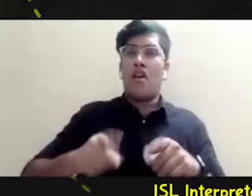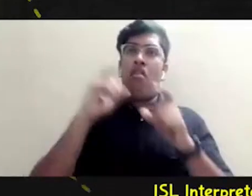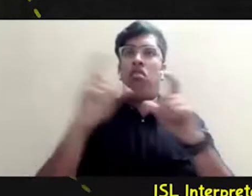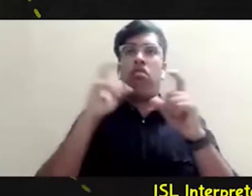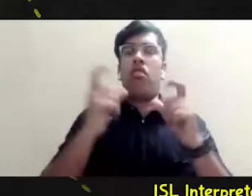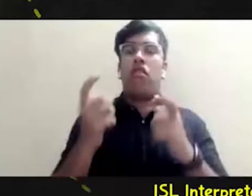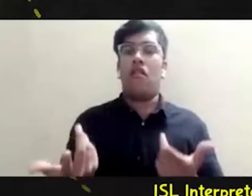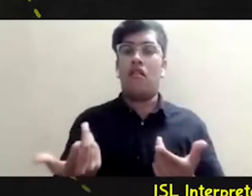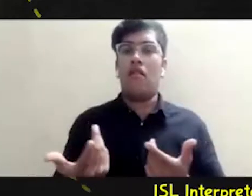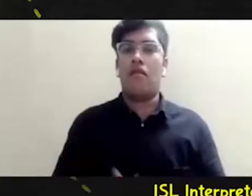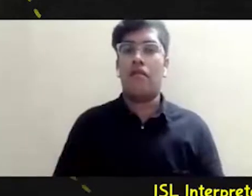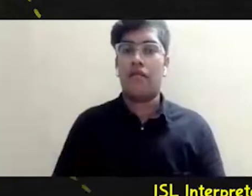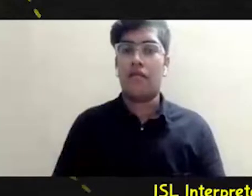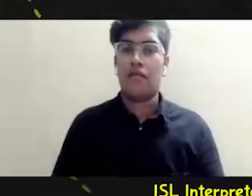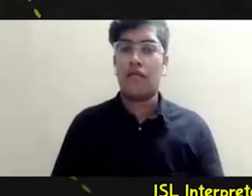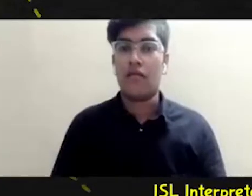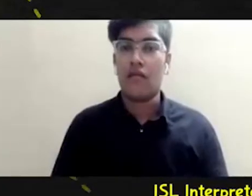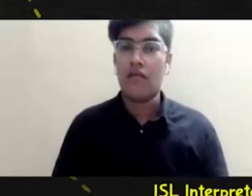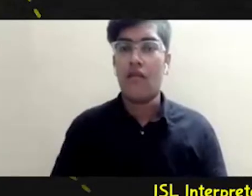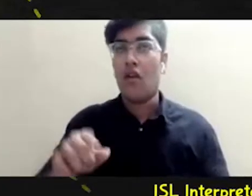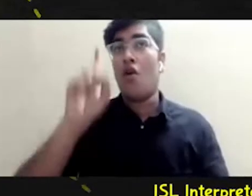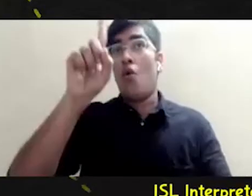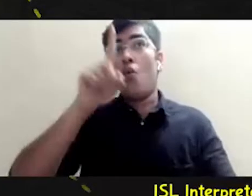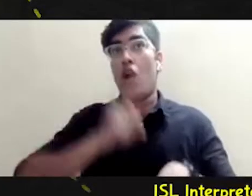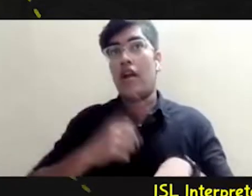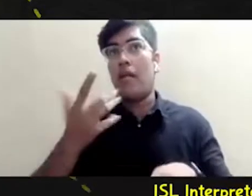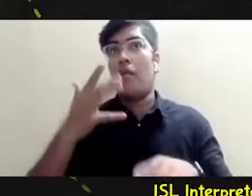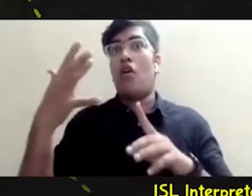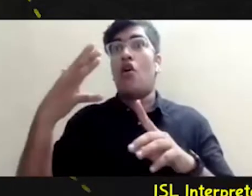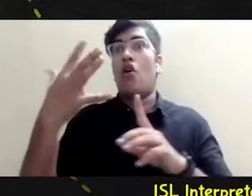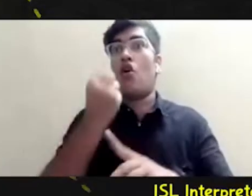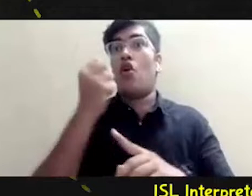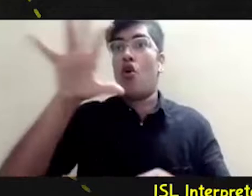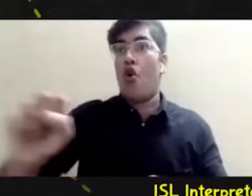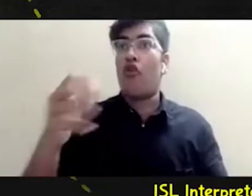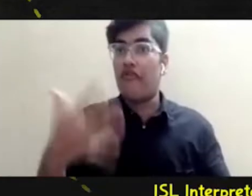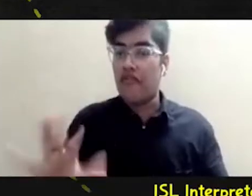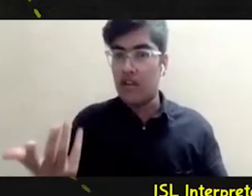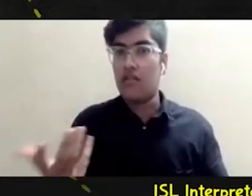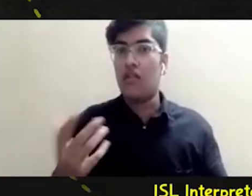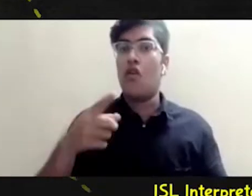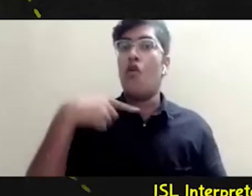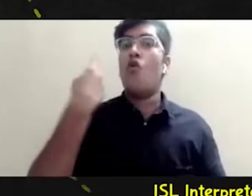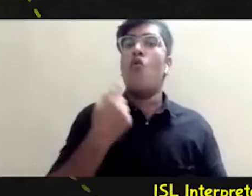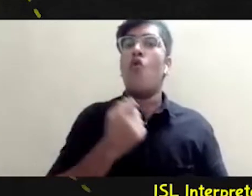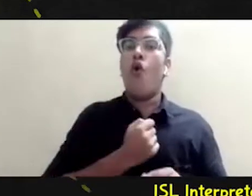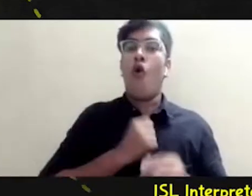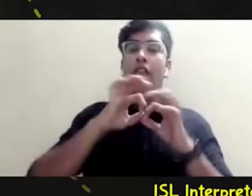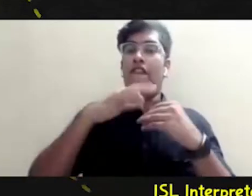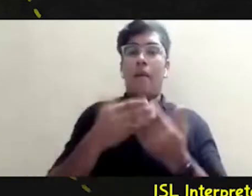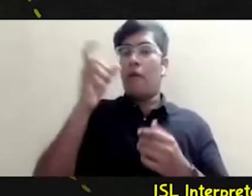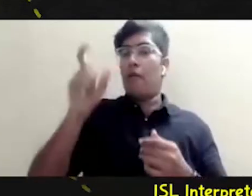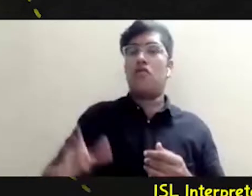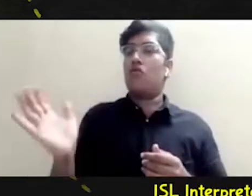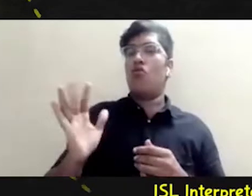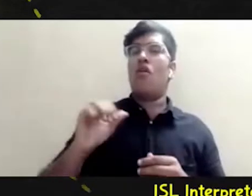one time, right, you actually get caught. And it might not even be someone from our family. You know